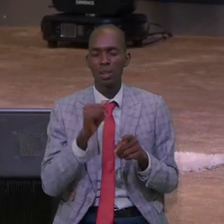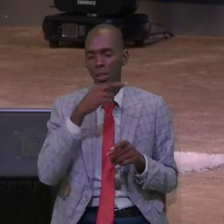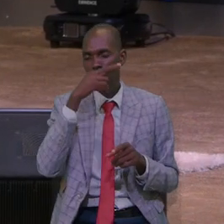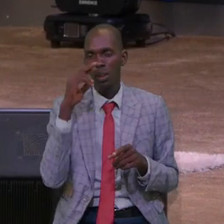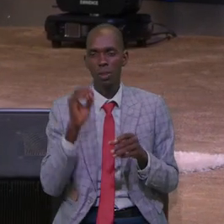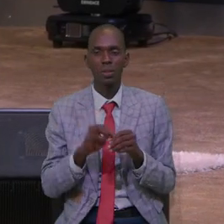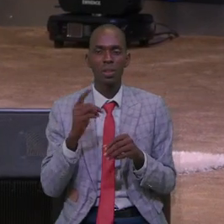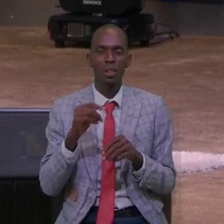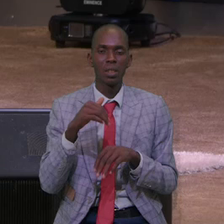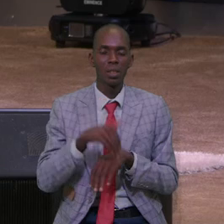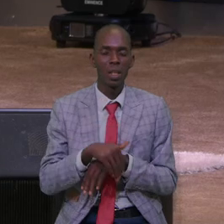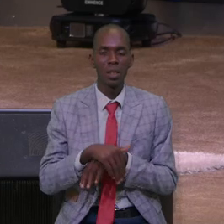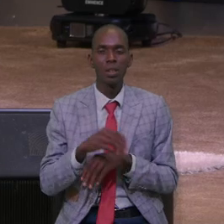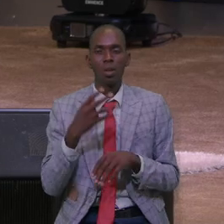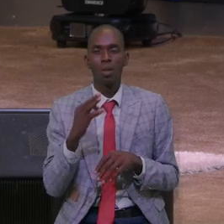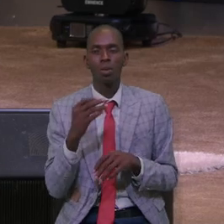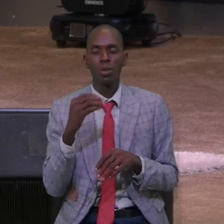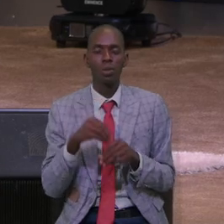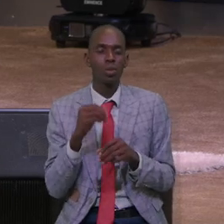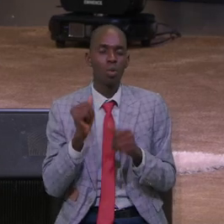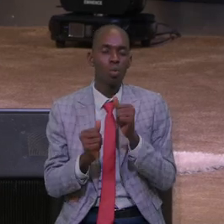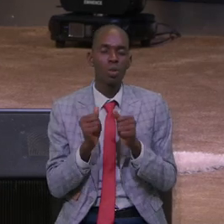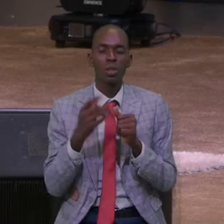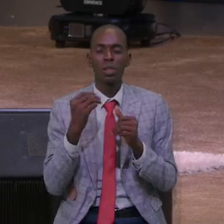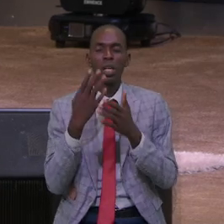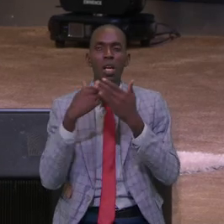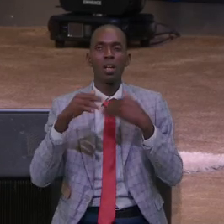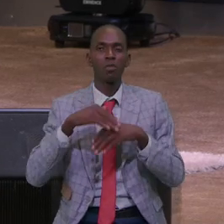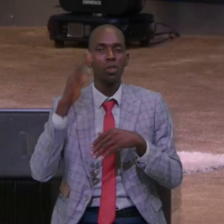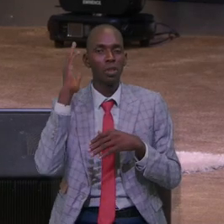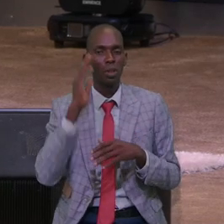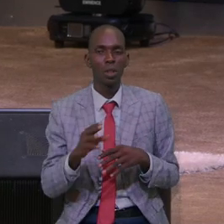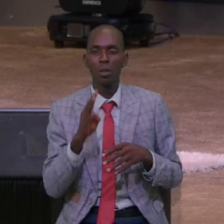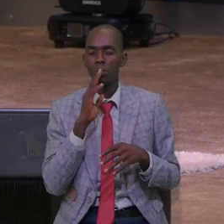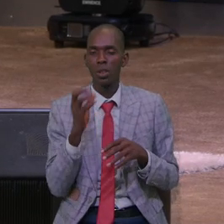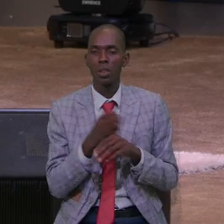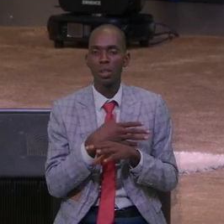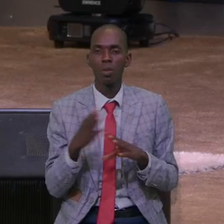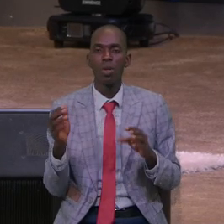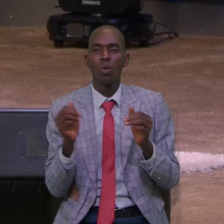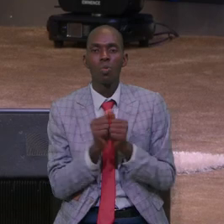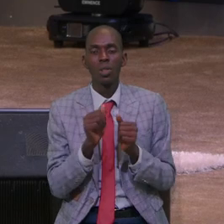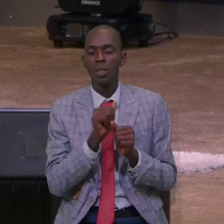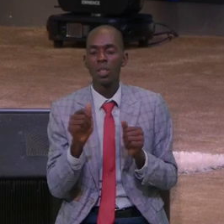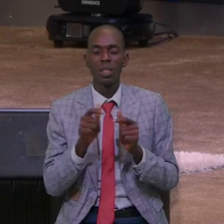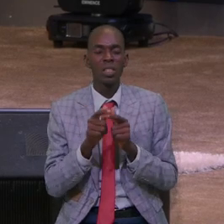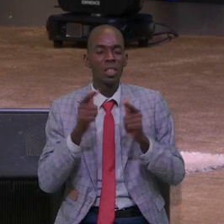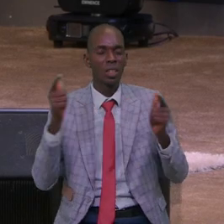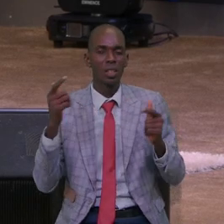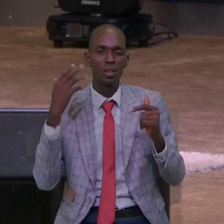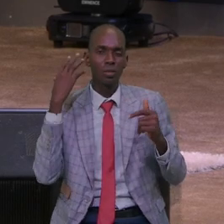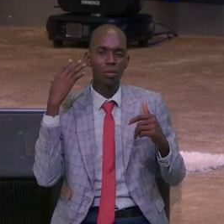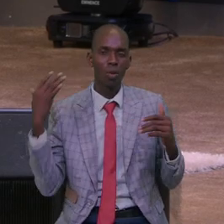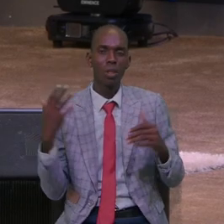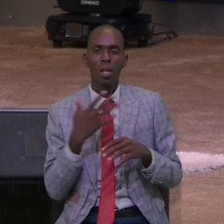night, in the which the heavens shall pass away with a great noise, and the elements